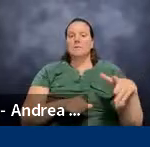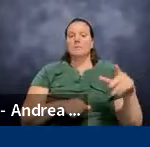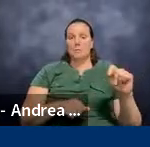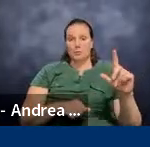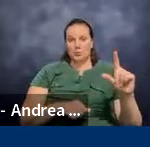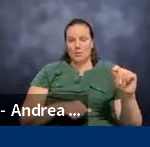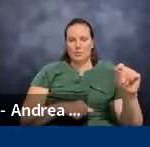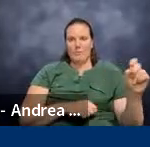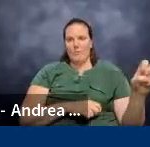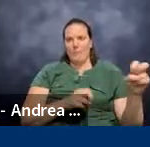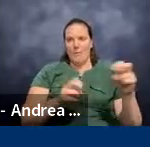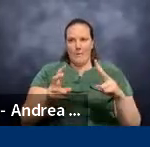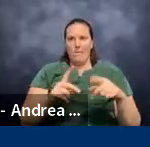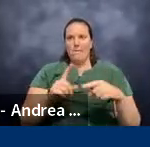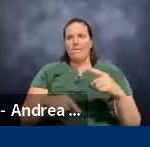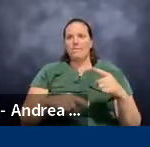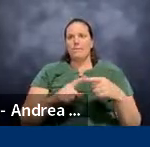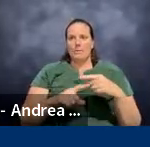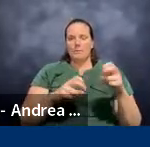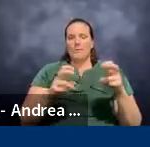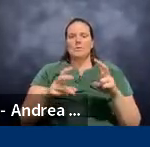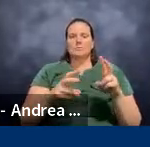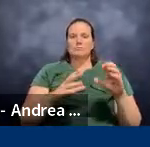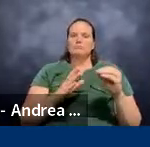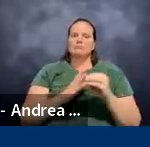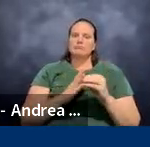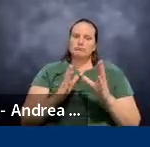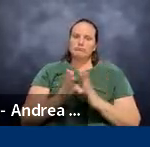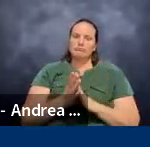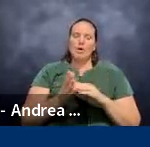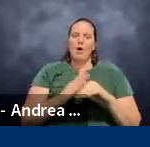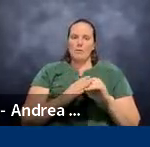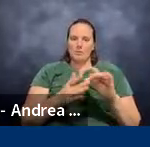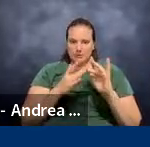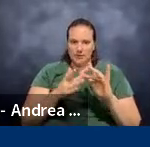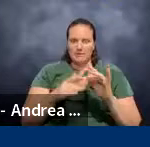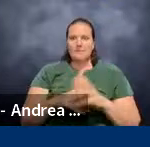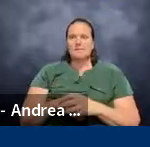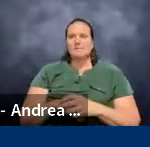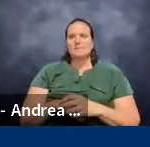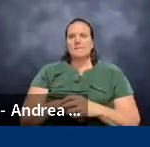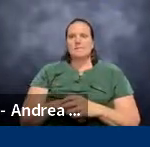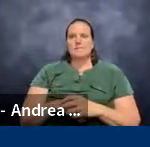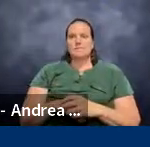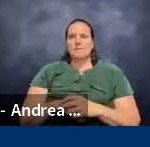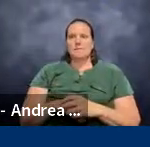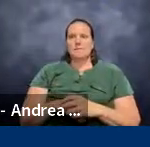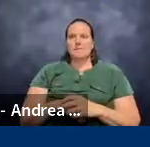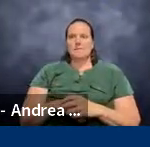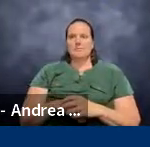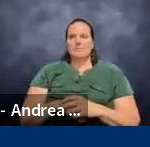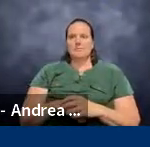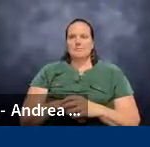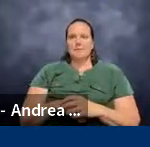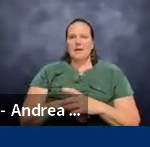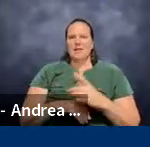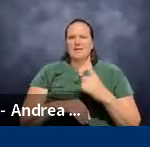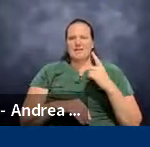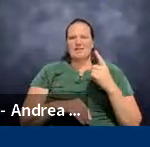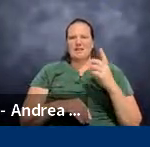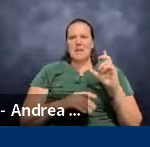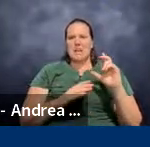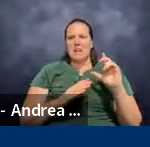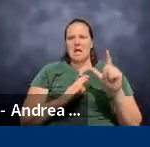20th when we post the actual document on our website. And there will be, I think I have later